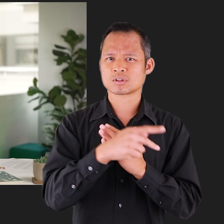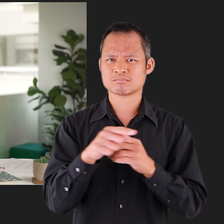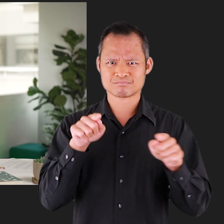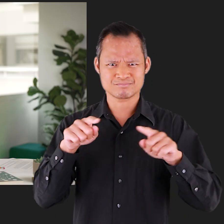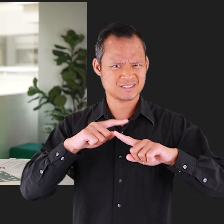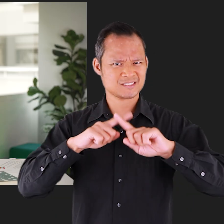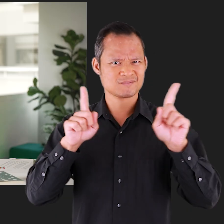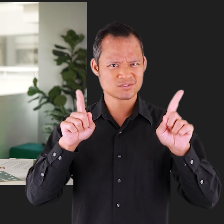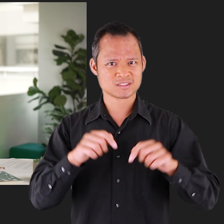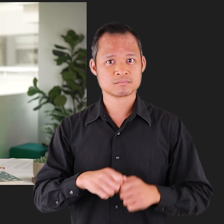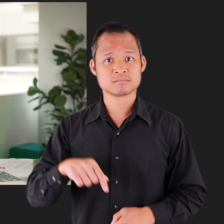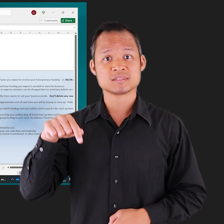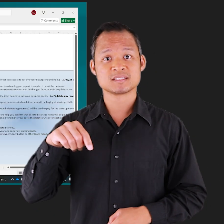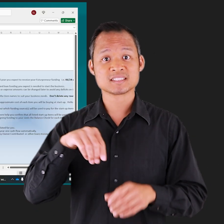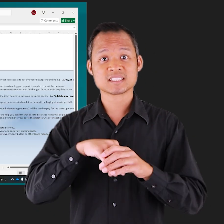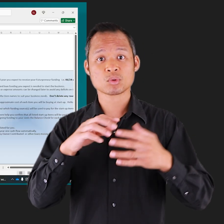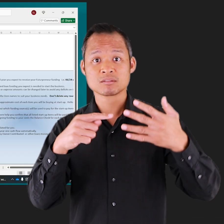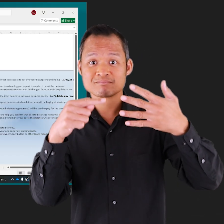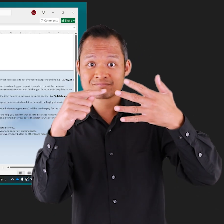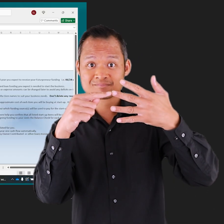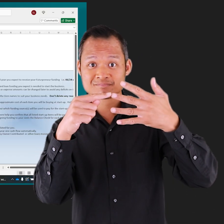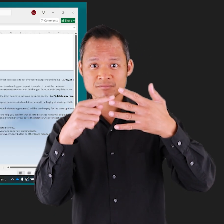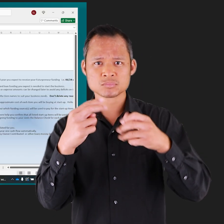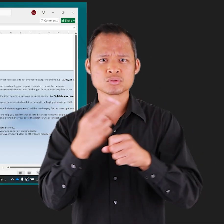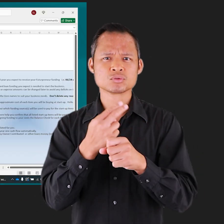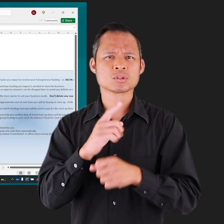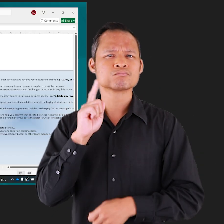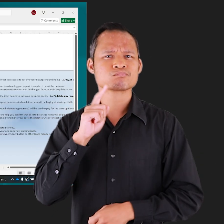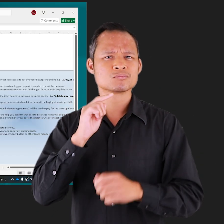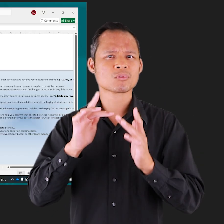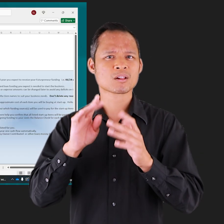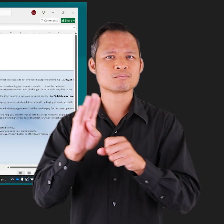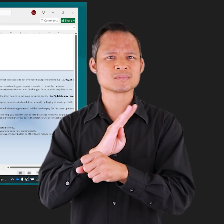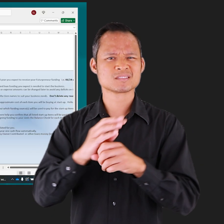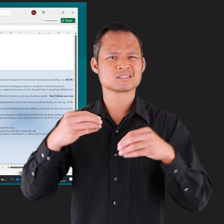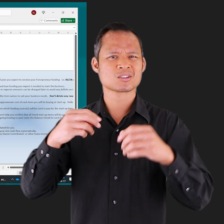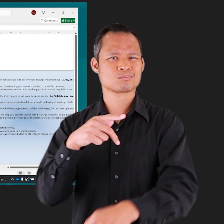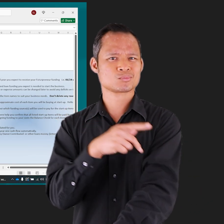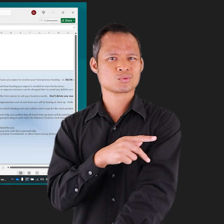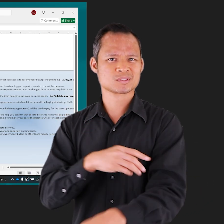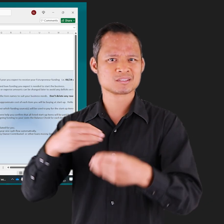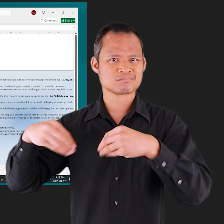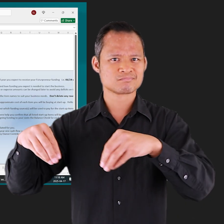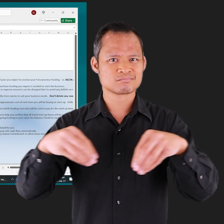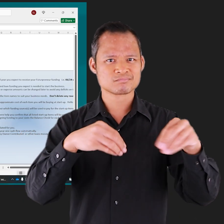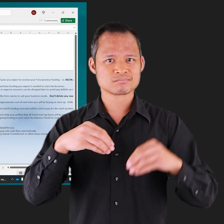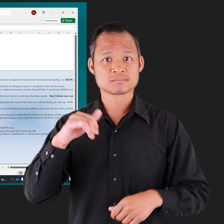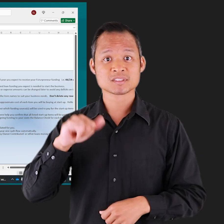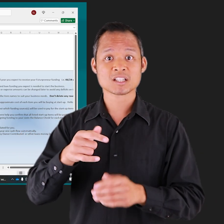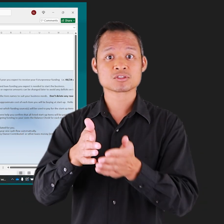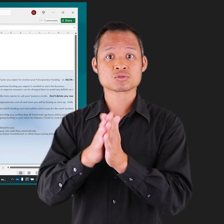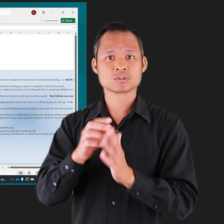our startup program. In step 3, we are showing a fictitious online protein powder